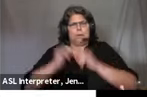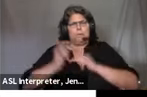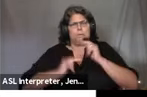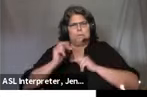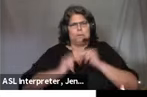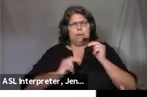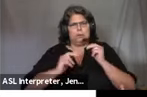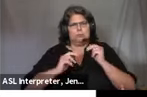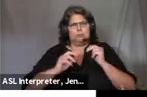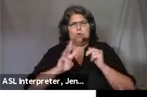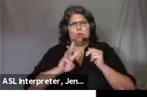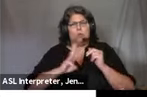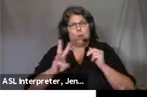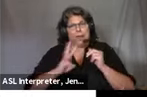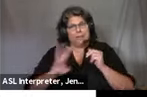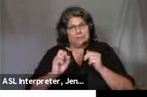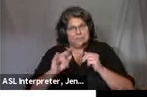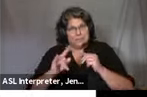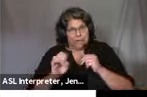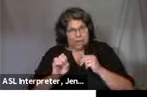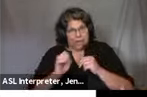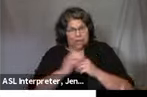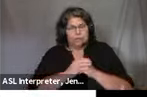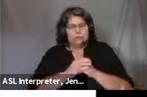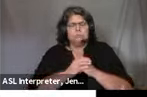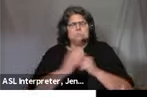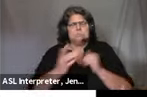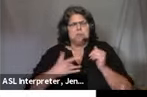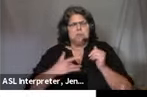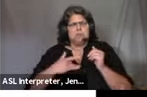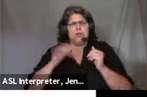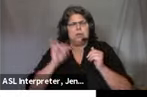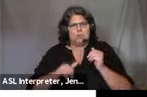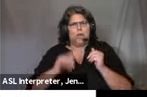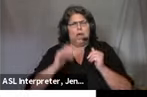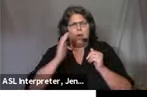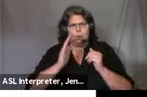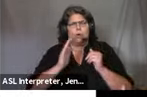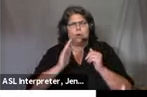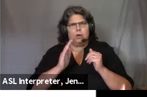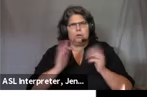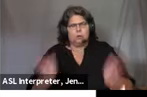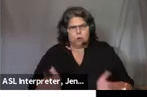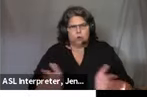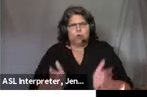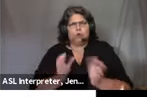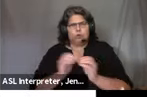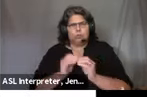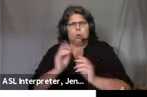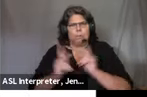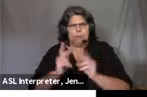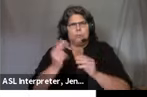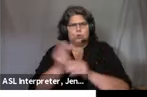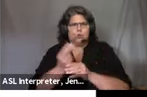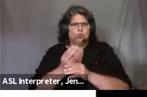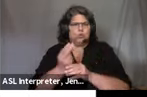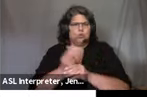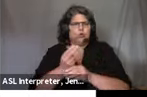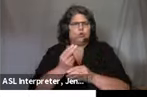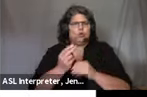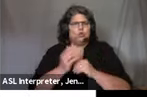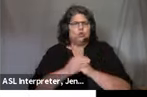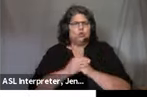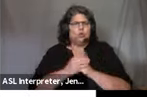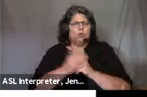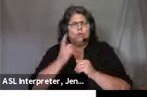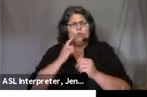west side, and we think that that will generate users for either of